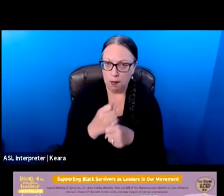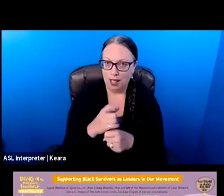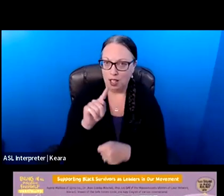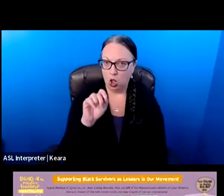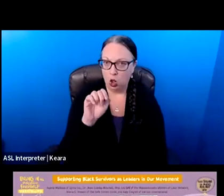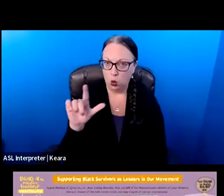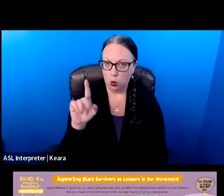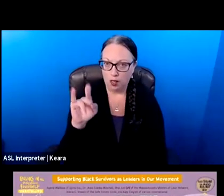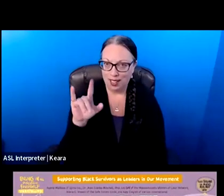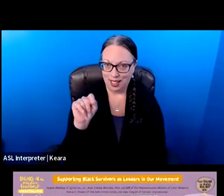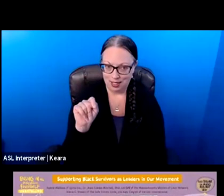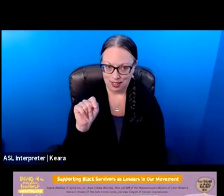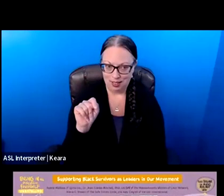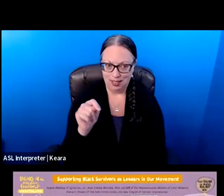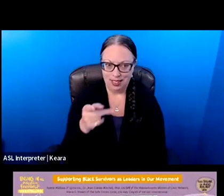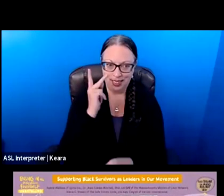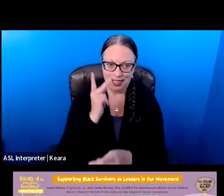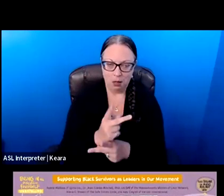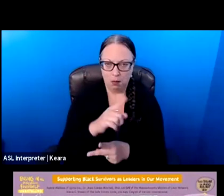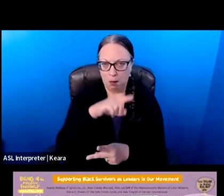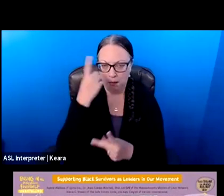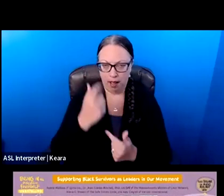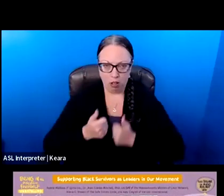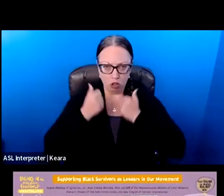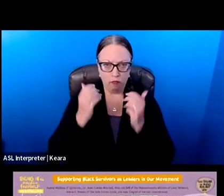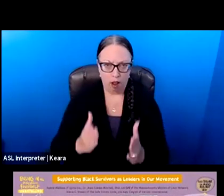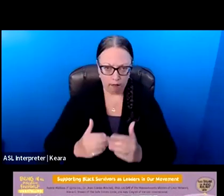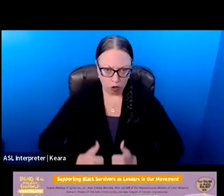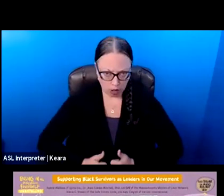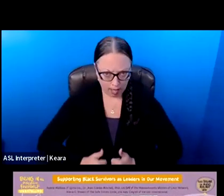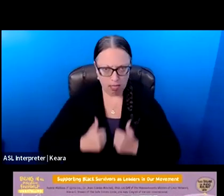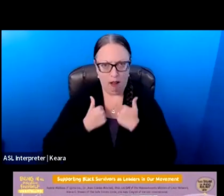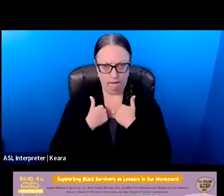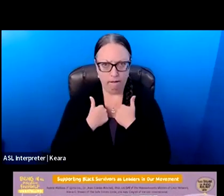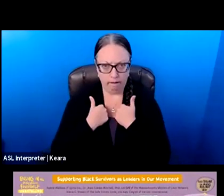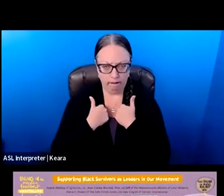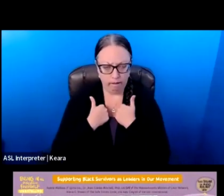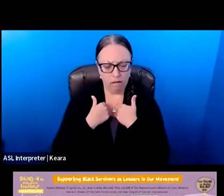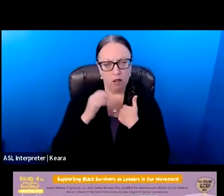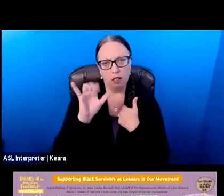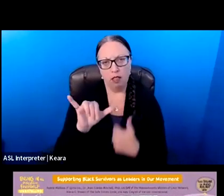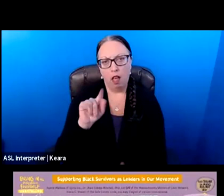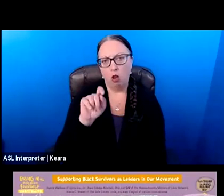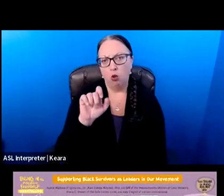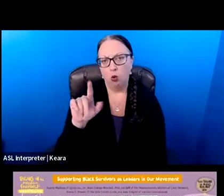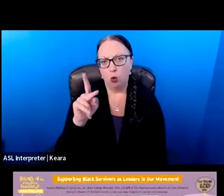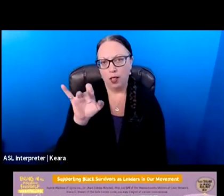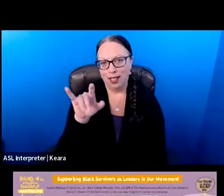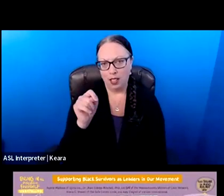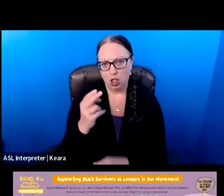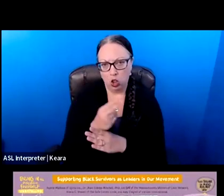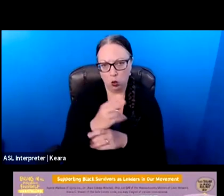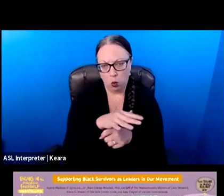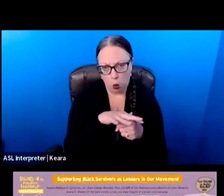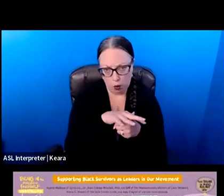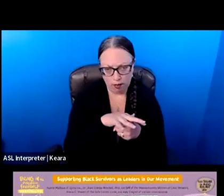we're calling Keeping Black Survivors Alive. And it will be a toolkit that will be used locally,